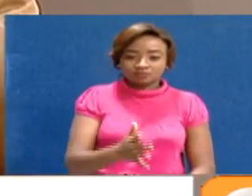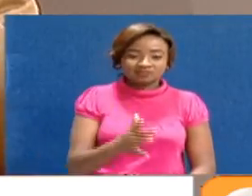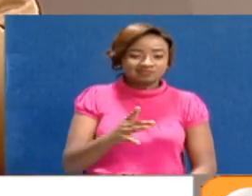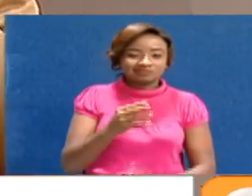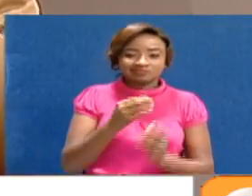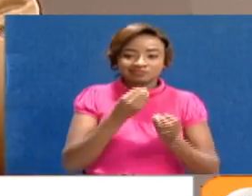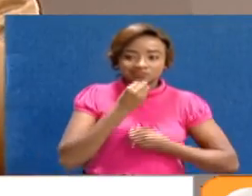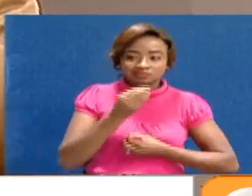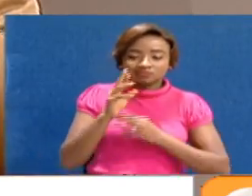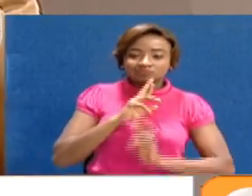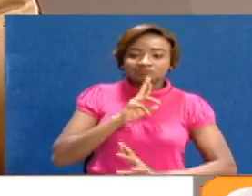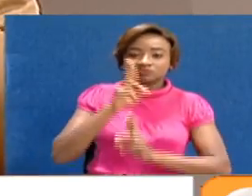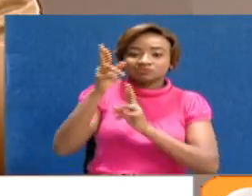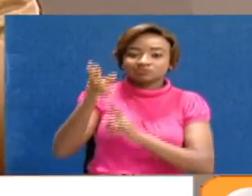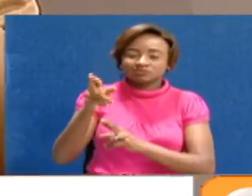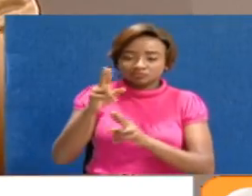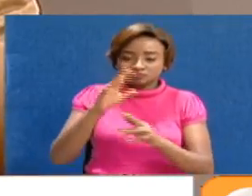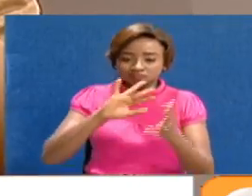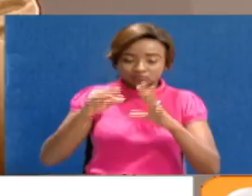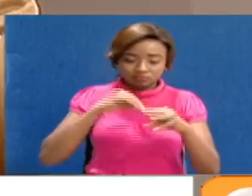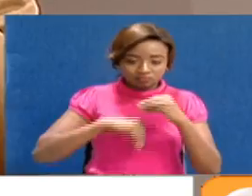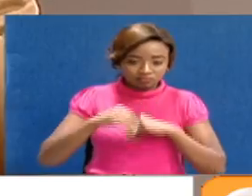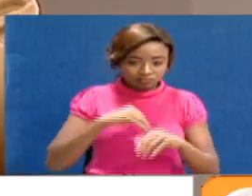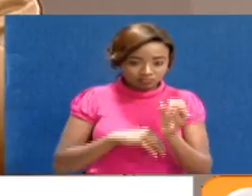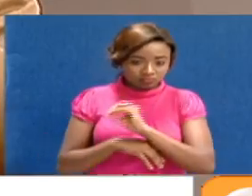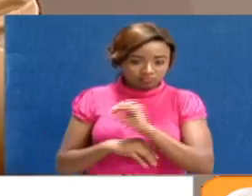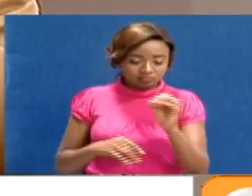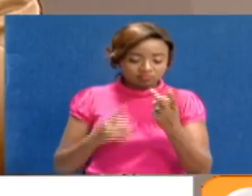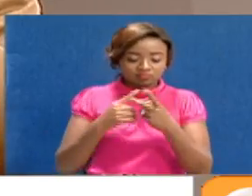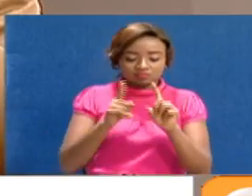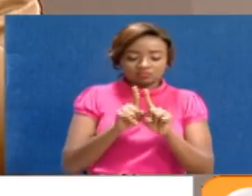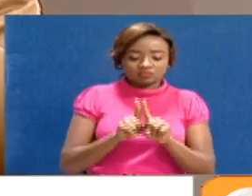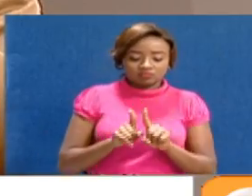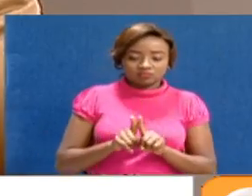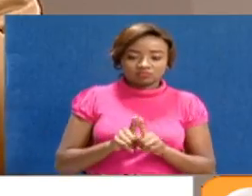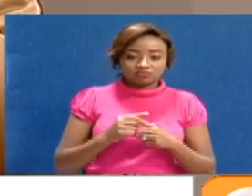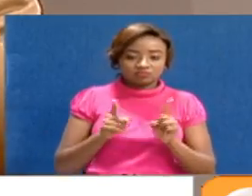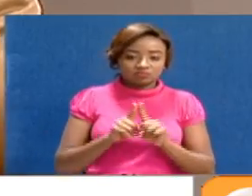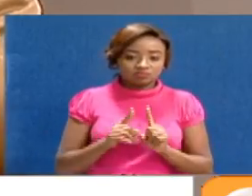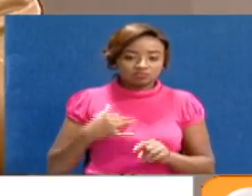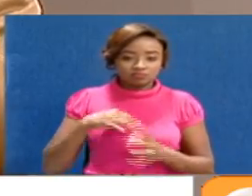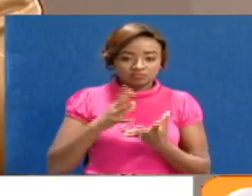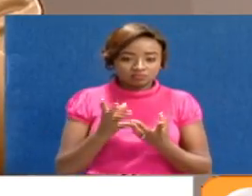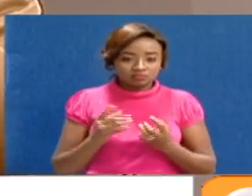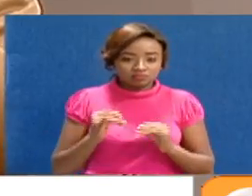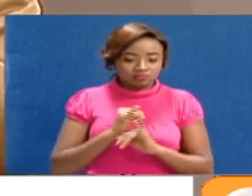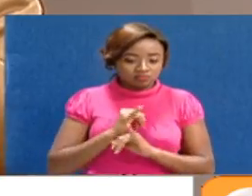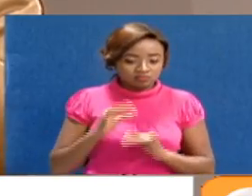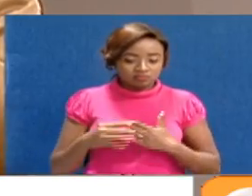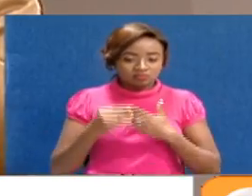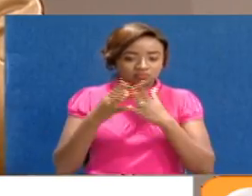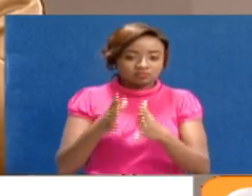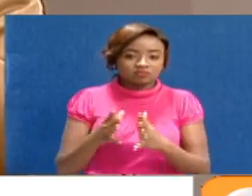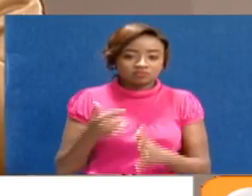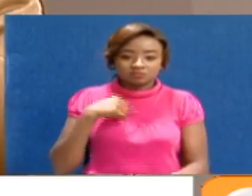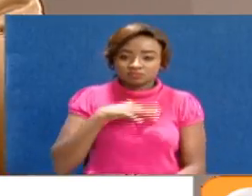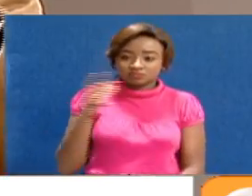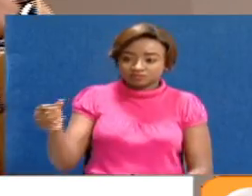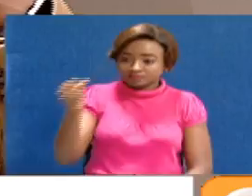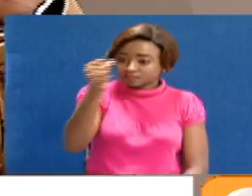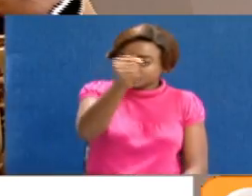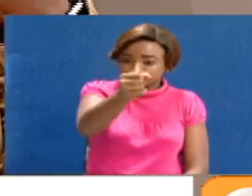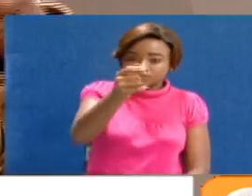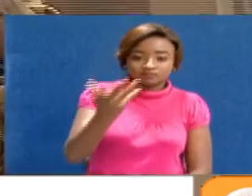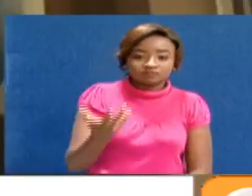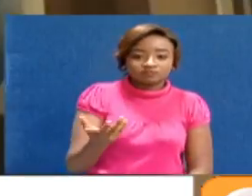Then we also need authentic leaders. We are the ones who put our leaders in office. We